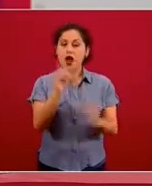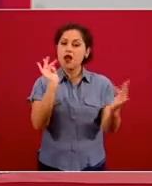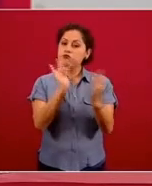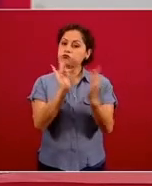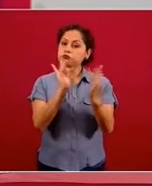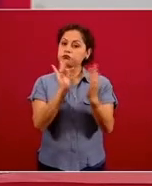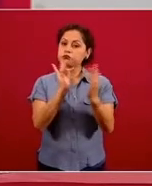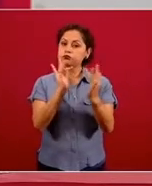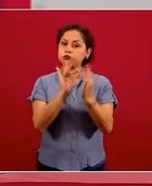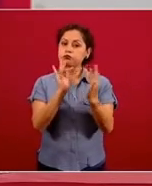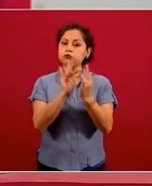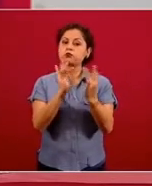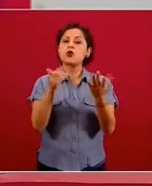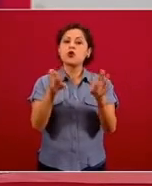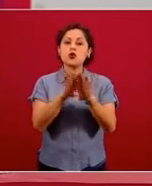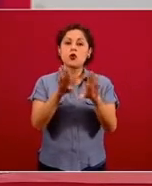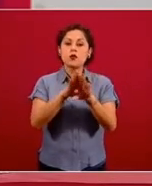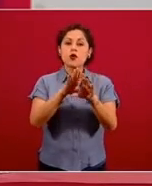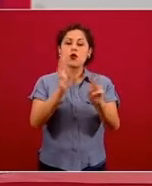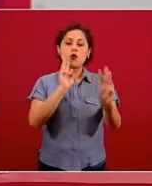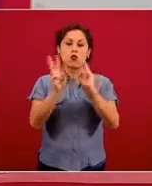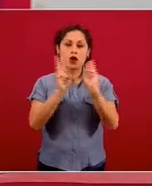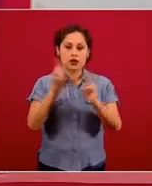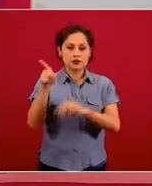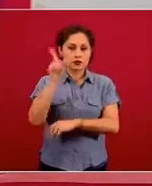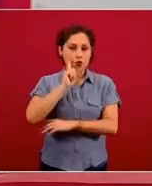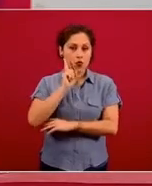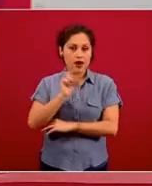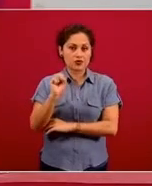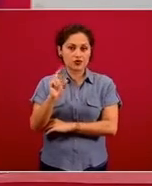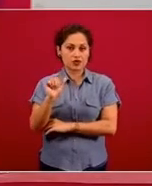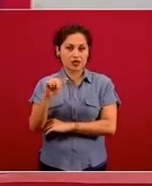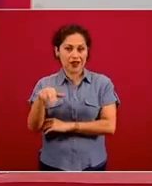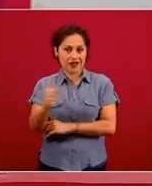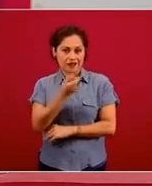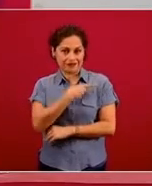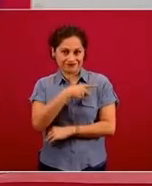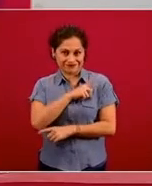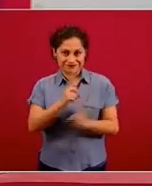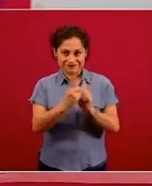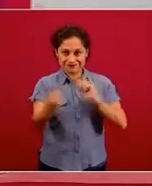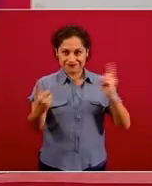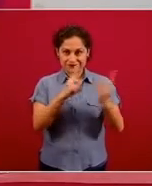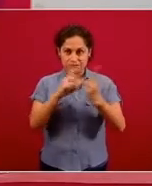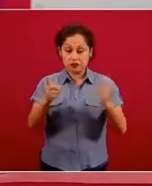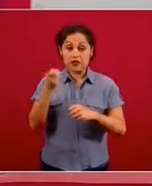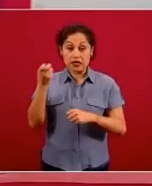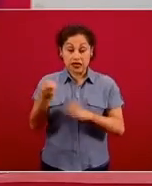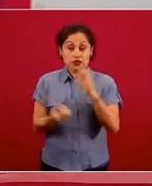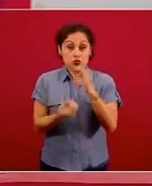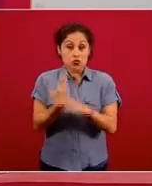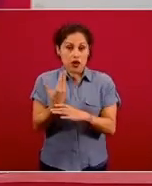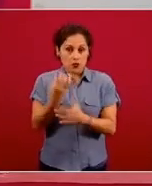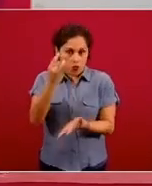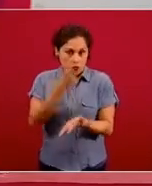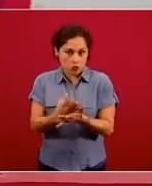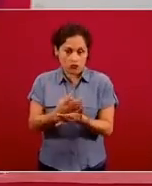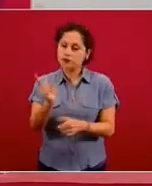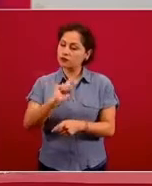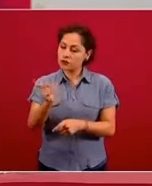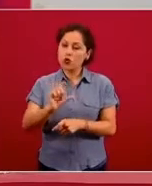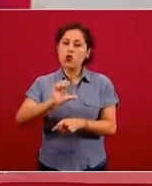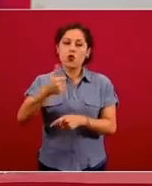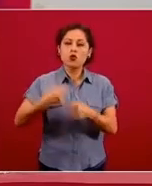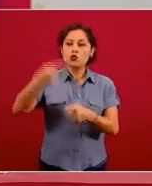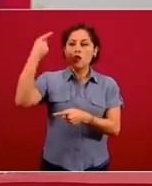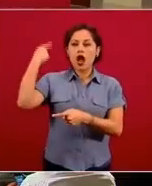a new través de app, Susana a distancia, the new chatbot y esto no es of lo único. Hay un repertorio muy orientation amplio que está desde hace varias semanas, of entonces hoy va a information